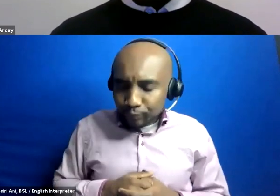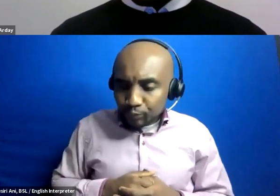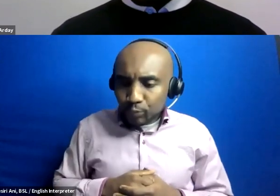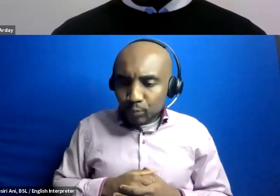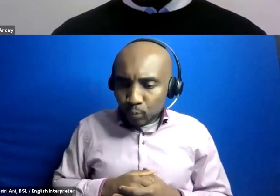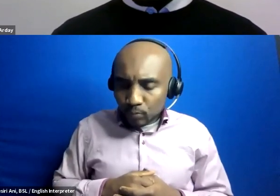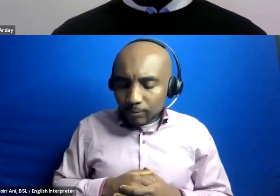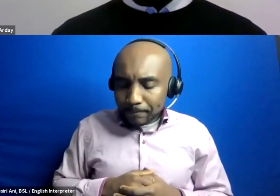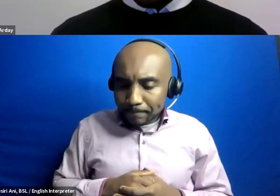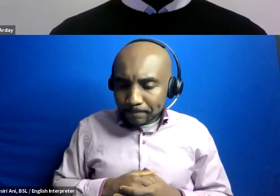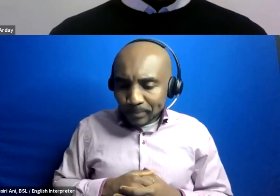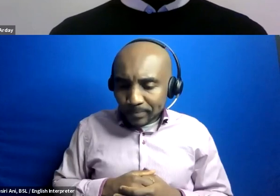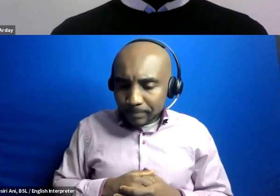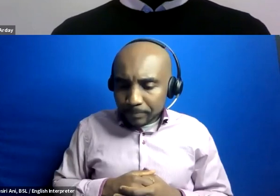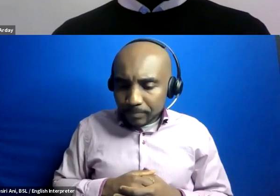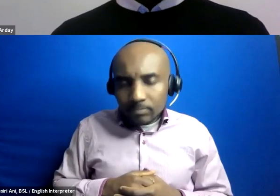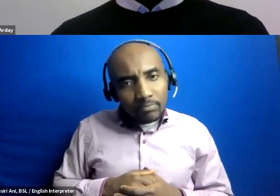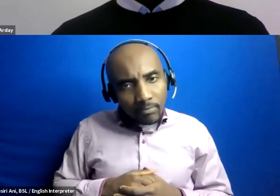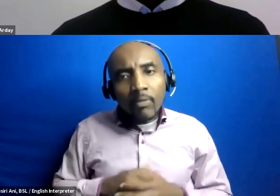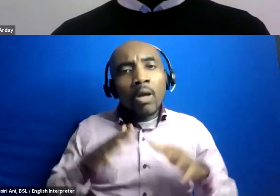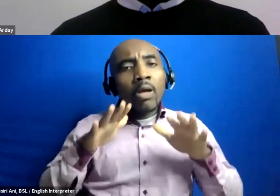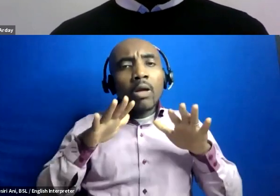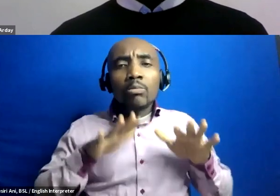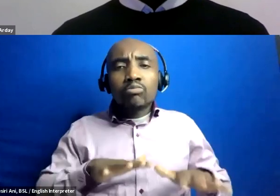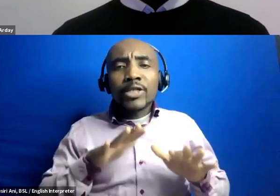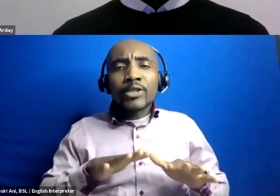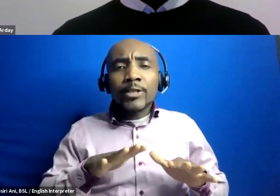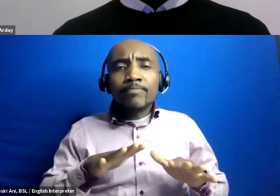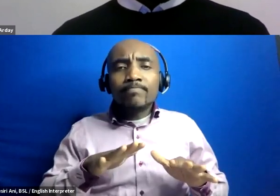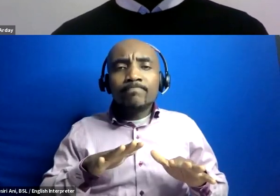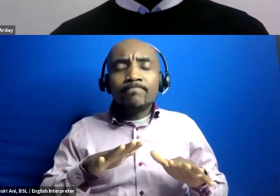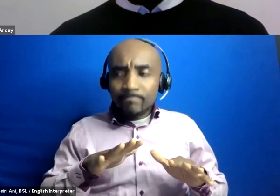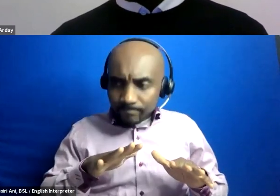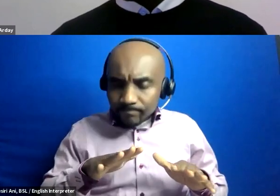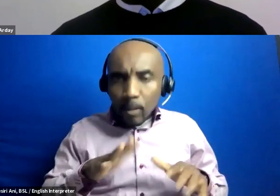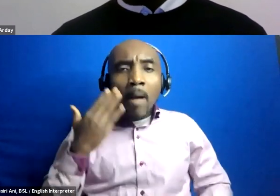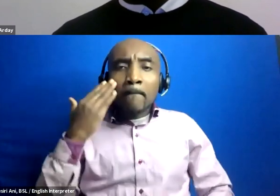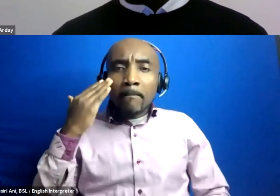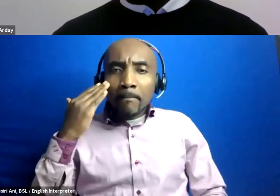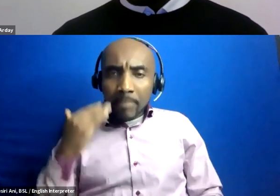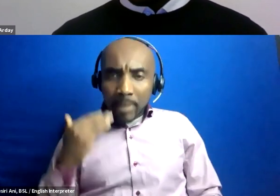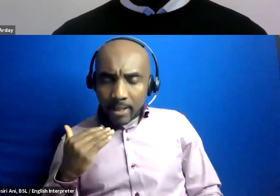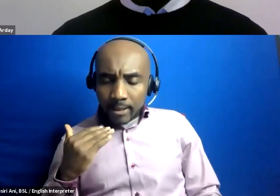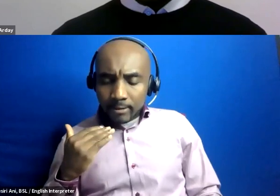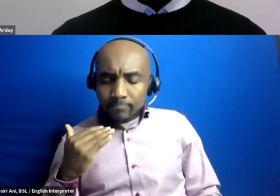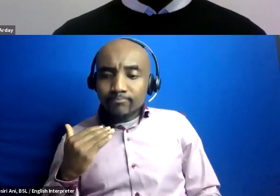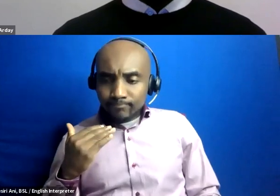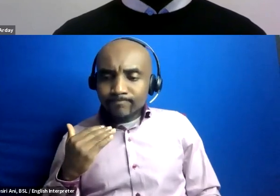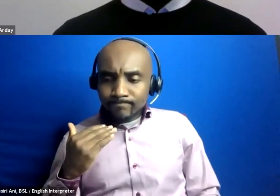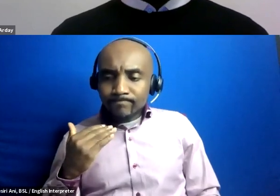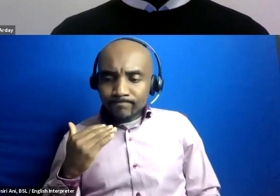that being black in Britain has an impact. It has